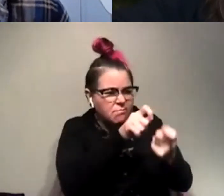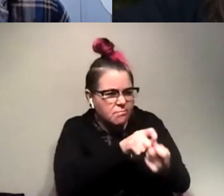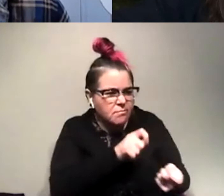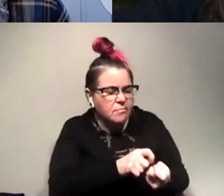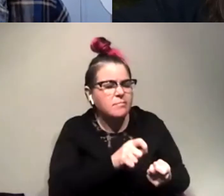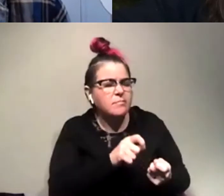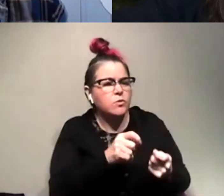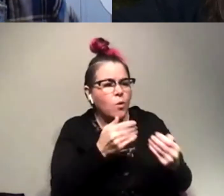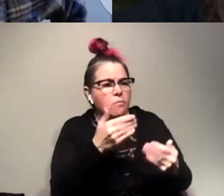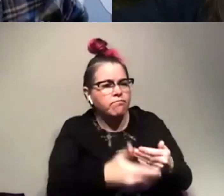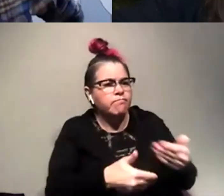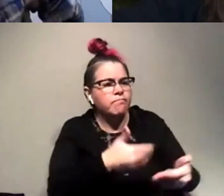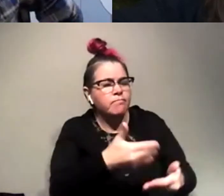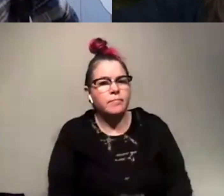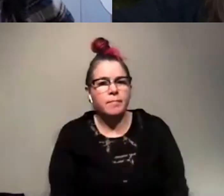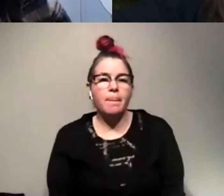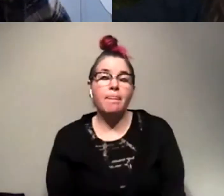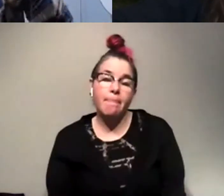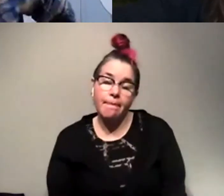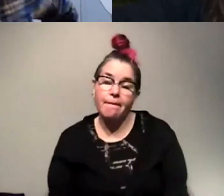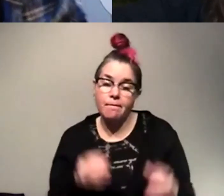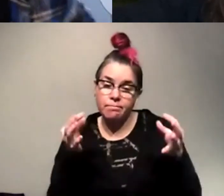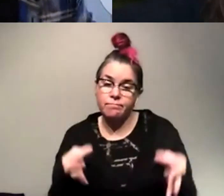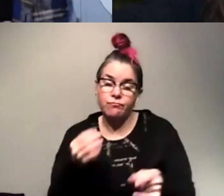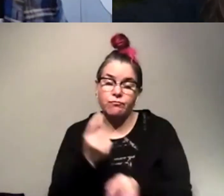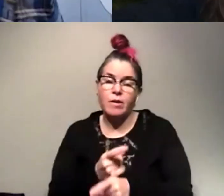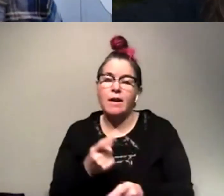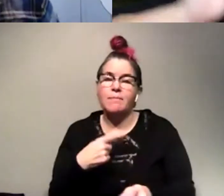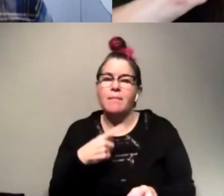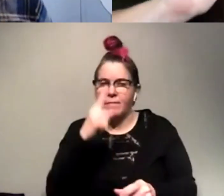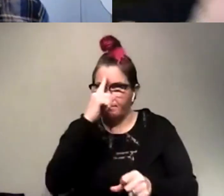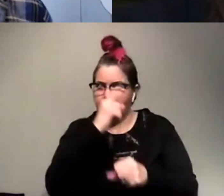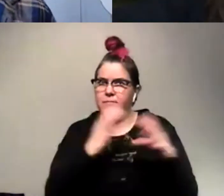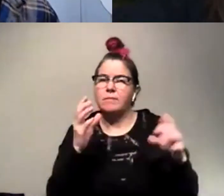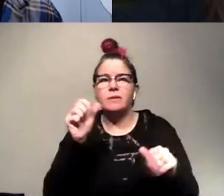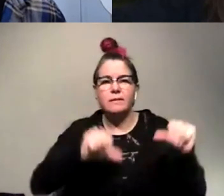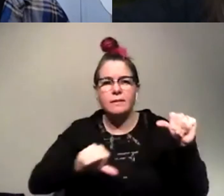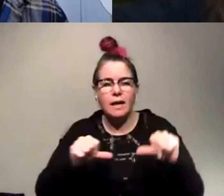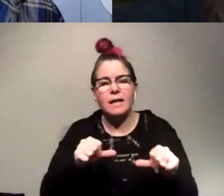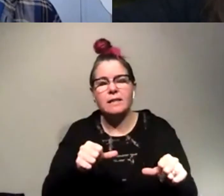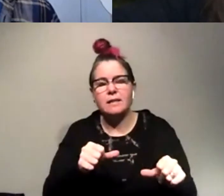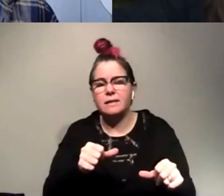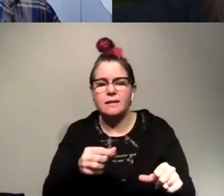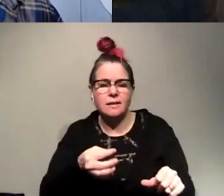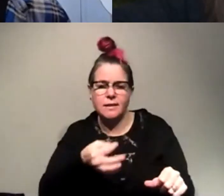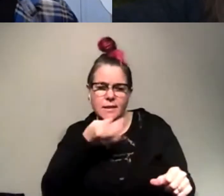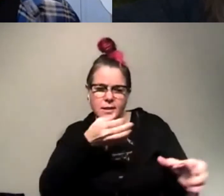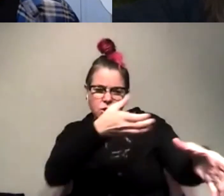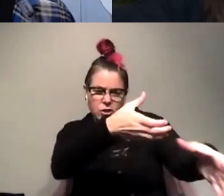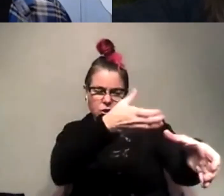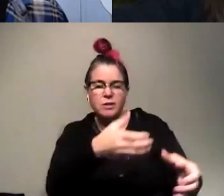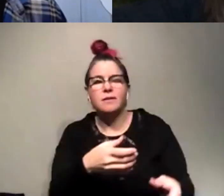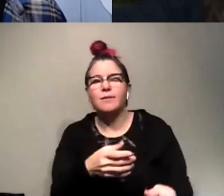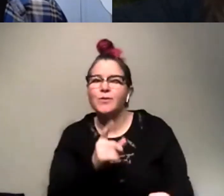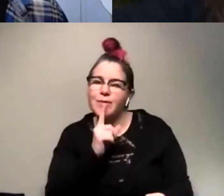progress. Absolutely. Yeah, I think there's this perception that scientists are these like ultra geniuses, but really we just know a lot